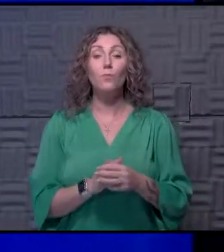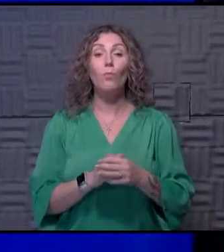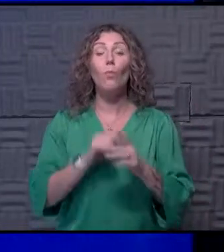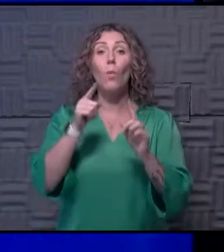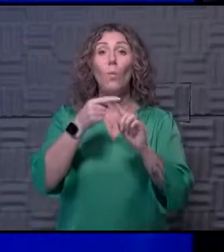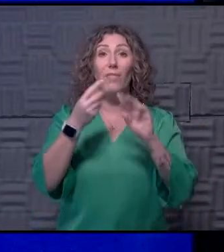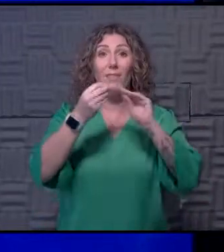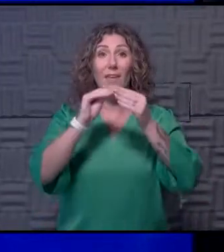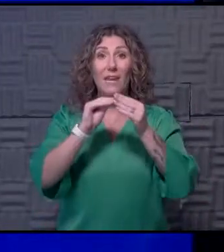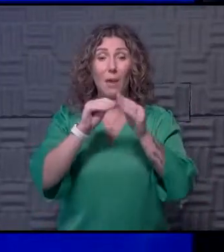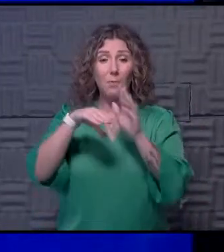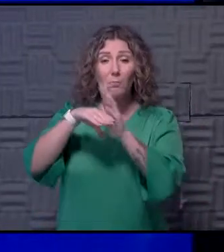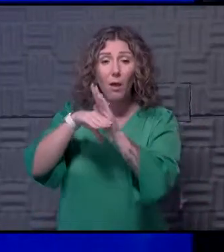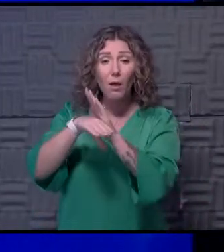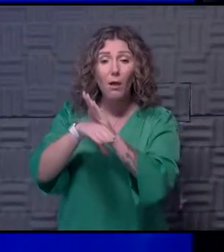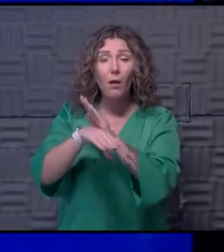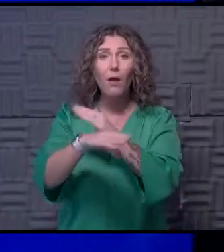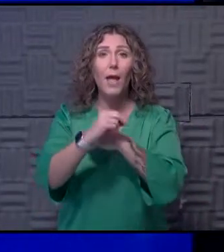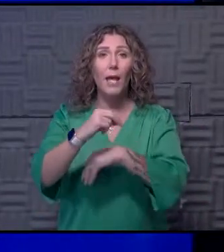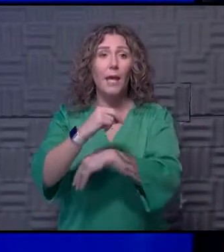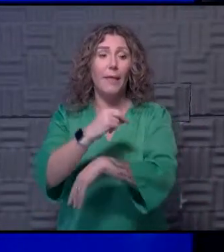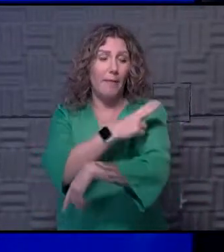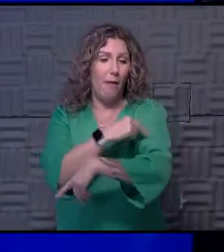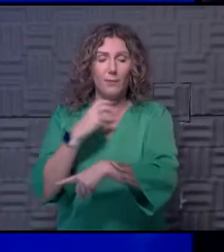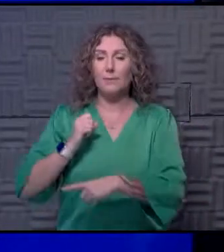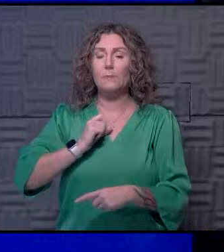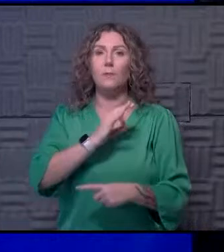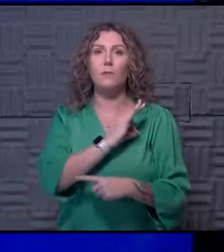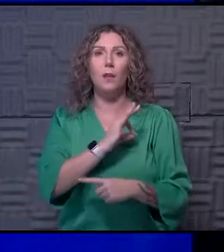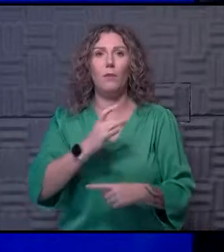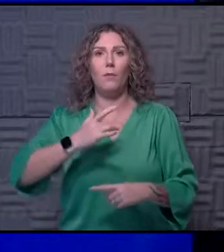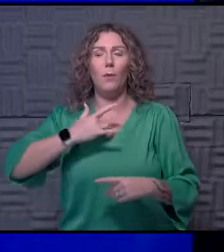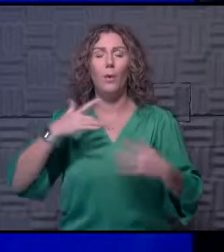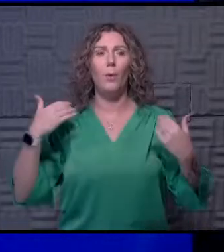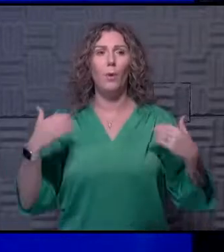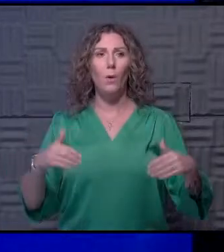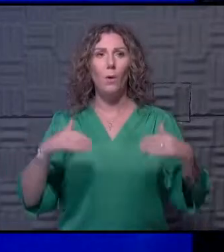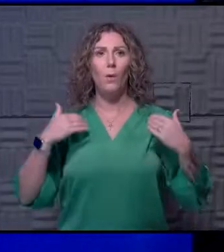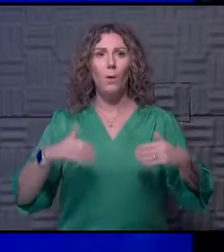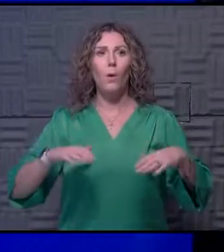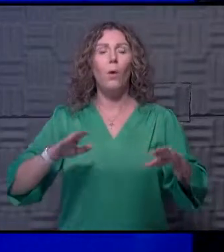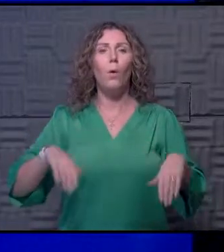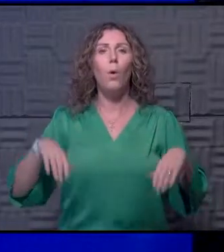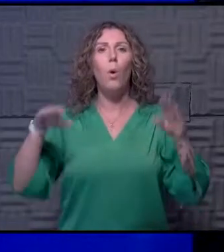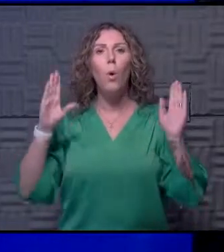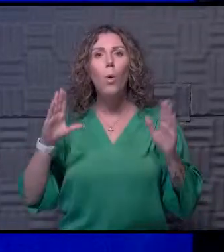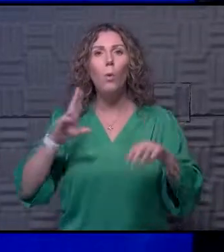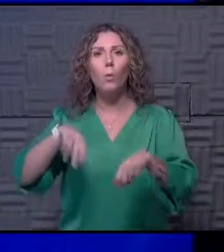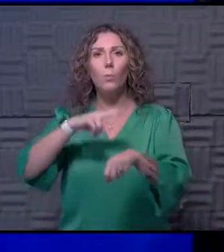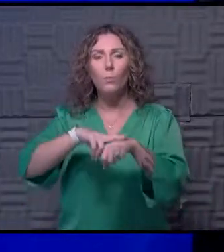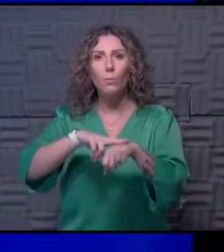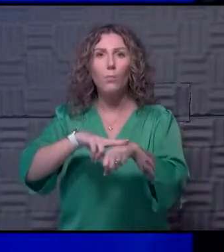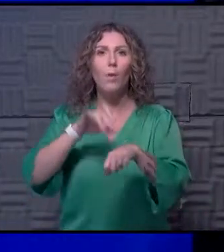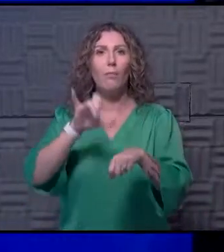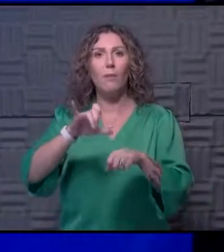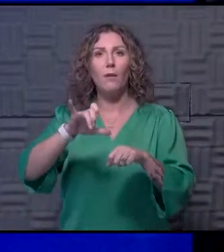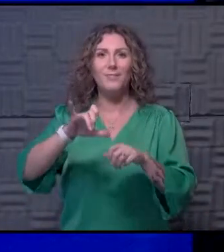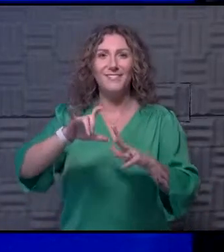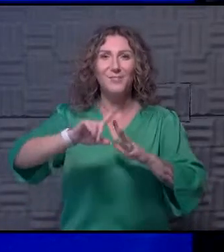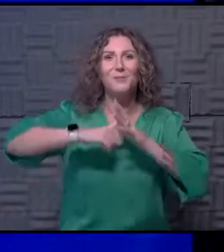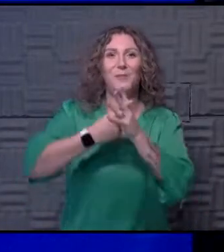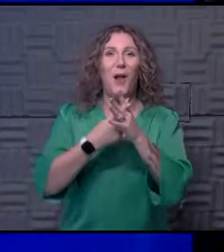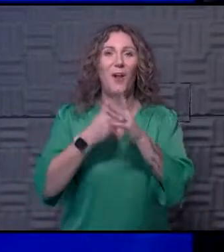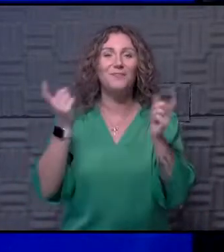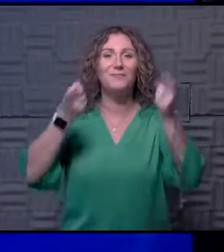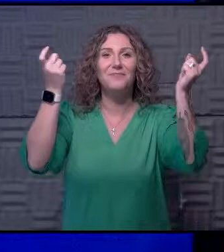start going down and our hospital staff can feel life returning to normal, that's when the real celebration starts. The vaccine